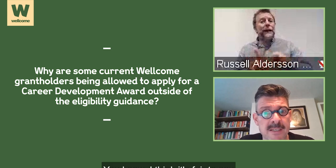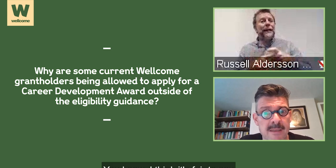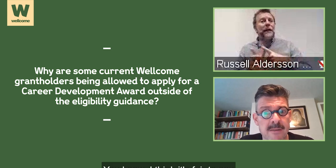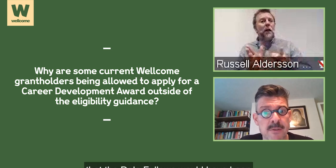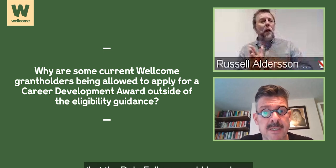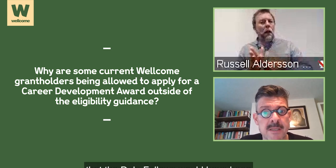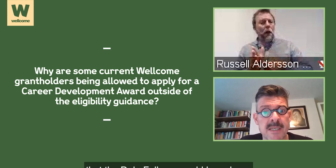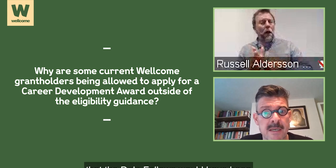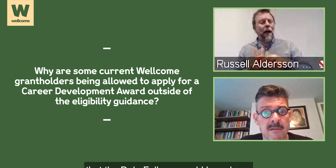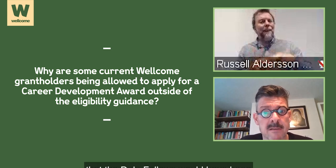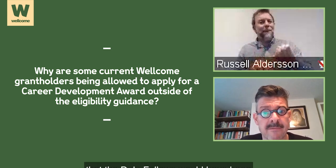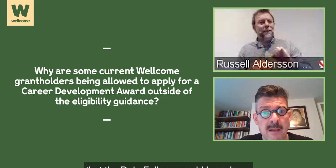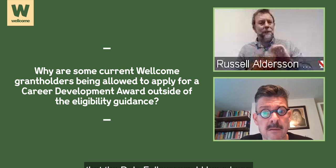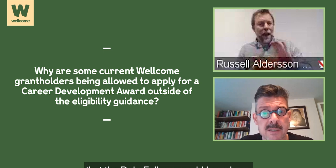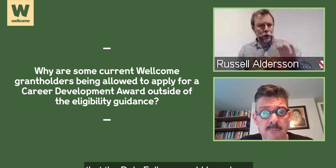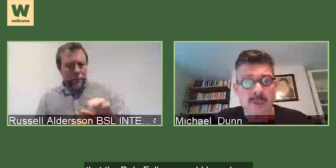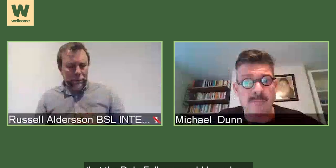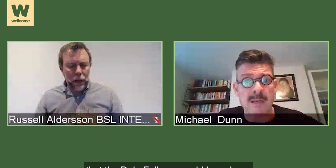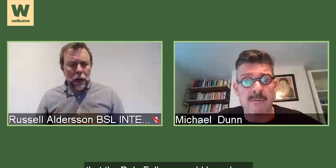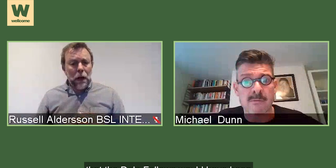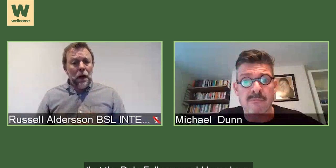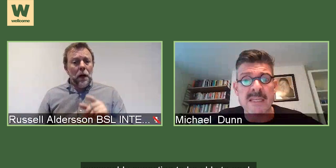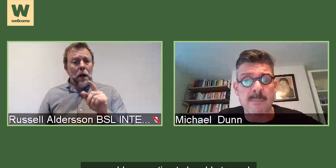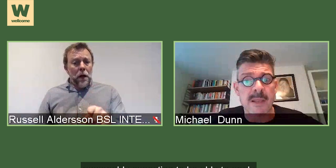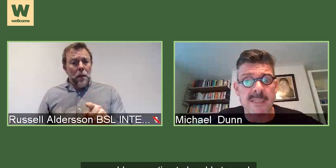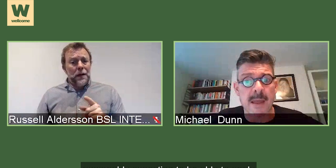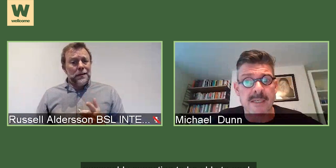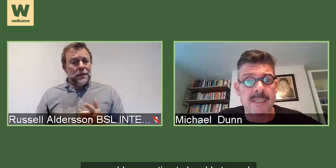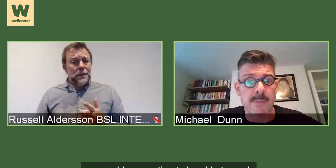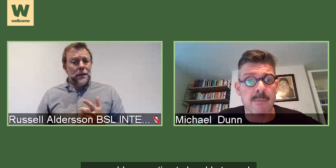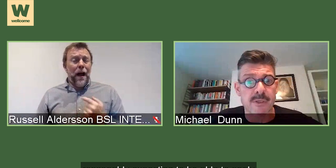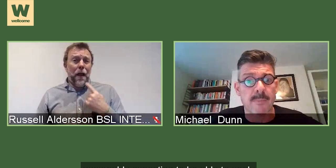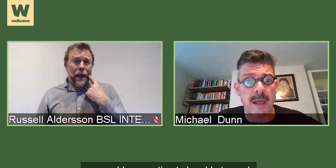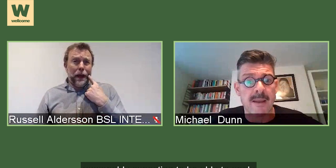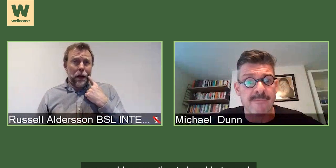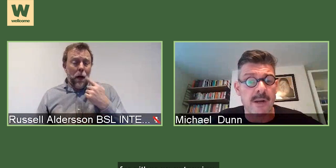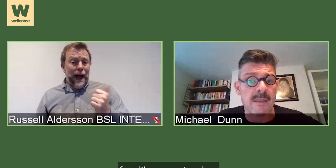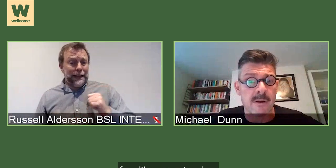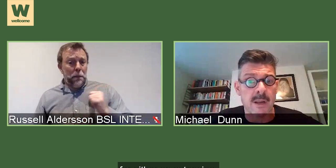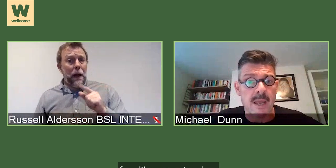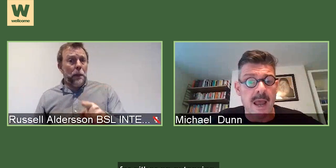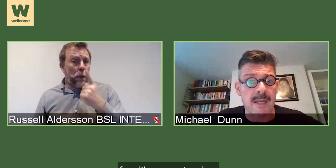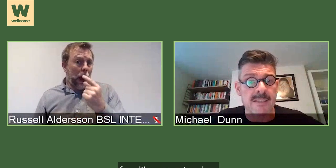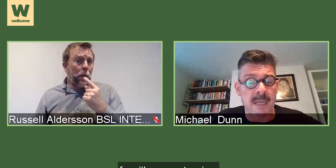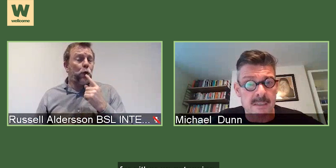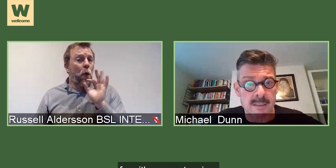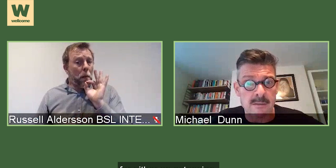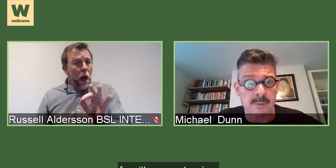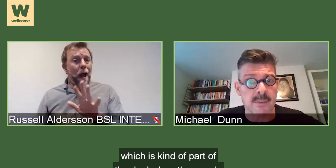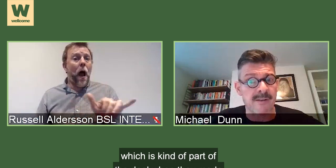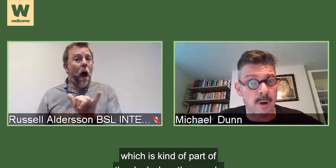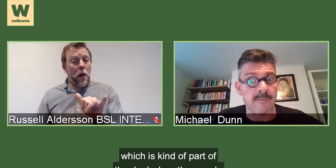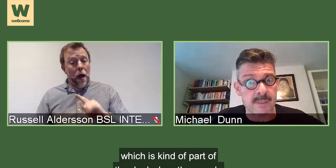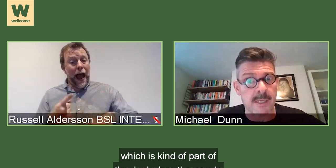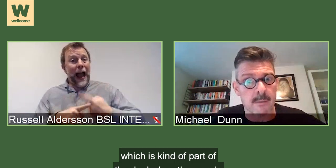know, I think it's fair to say that the Dale Fellows would have been reasonably expecting to be able to apply for either an extension,